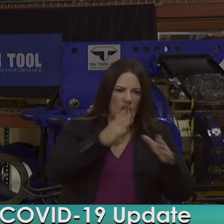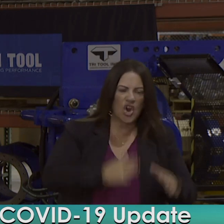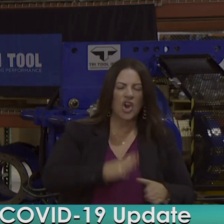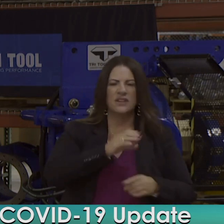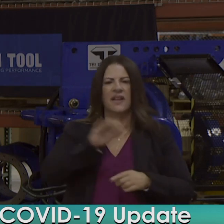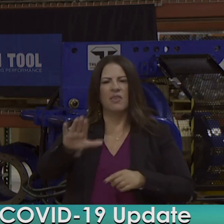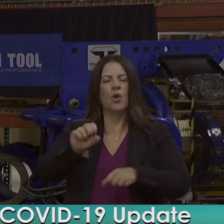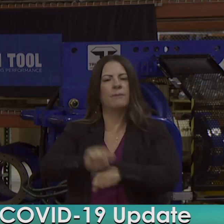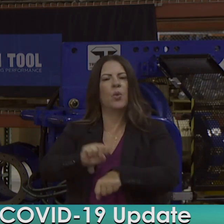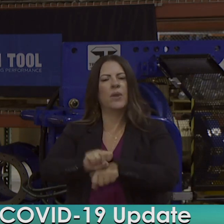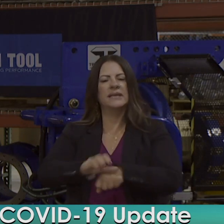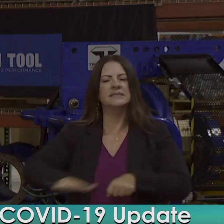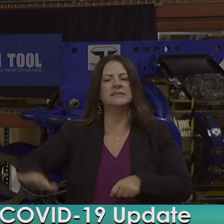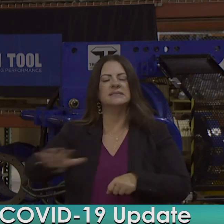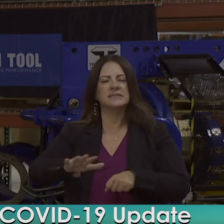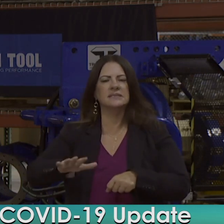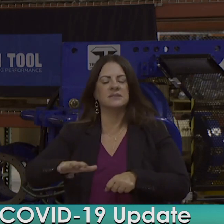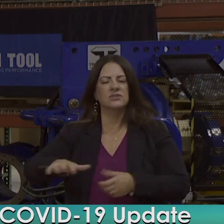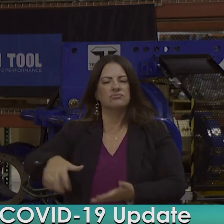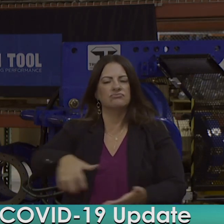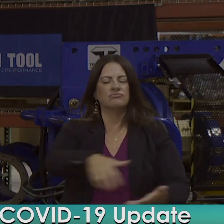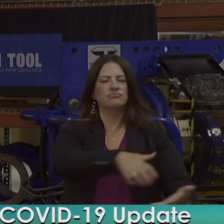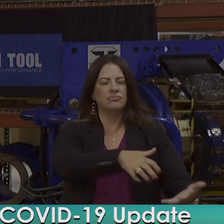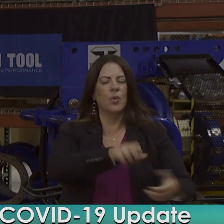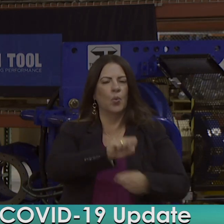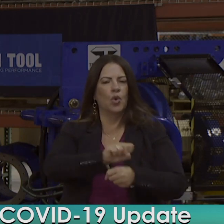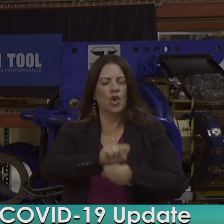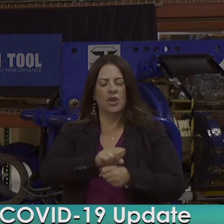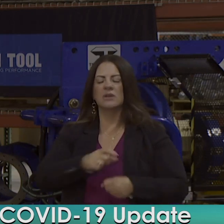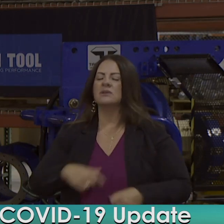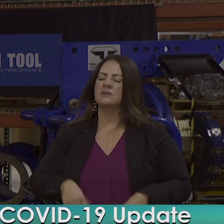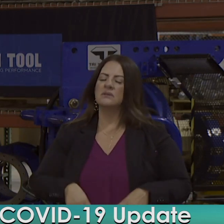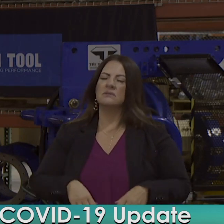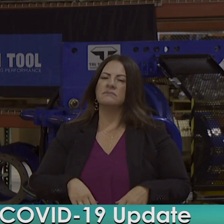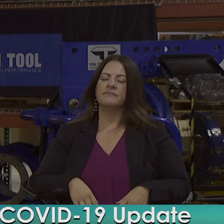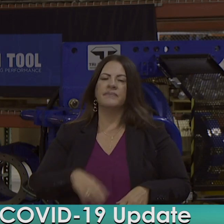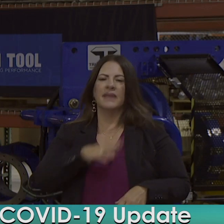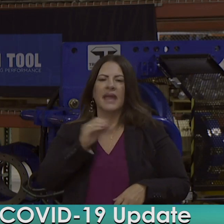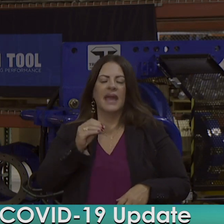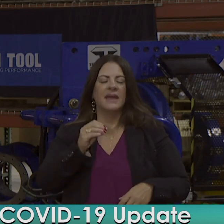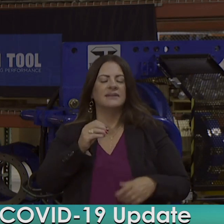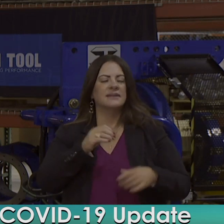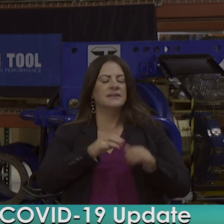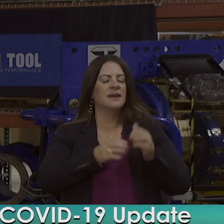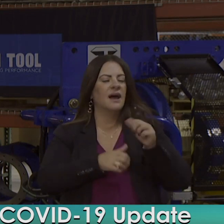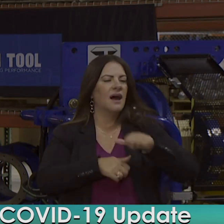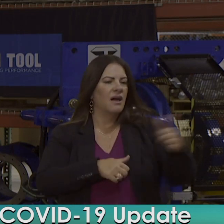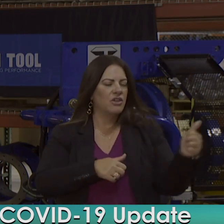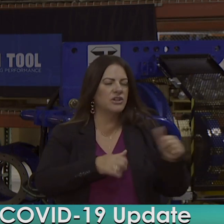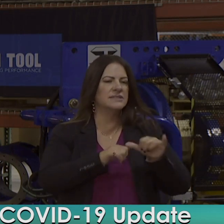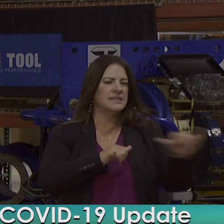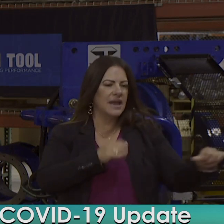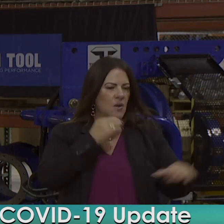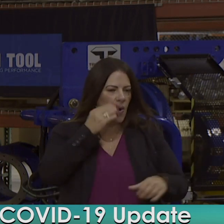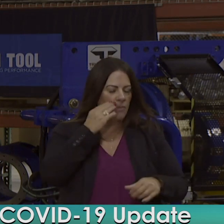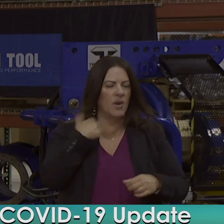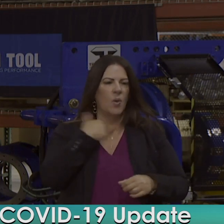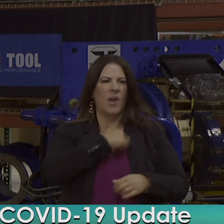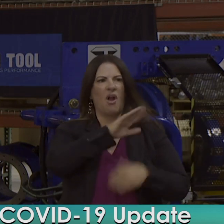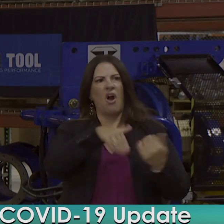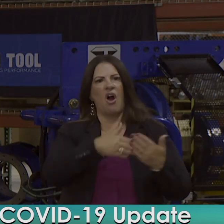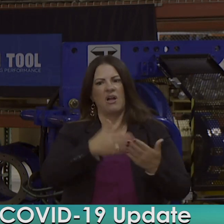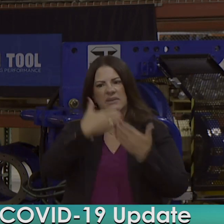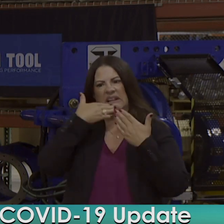workers more, because those are the folks that fed us in the midst of this pandemic, those stay-at-home orders, and we owe tremendous